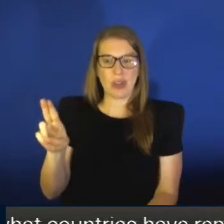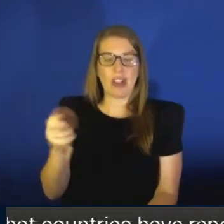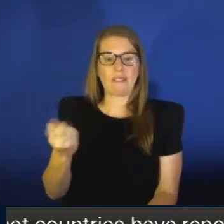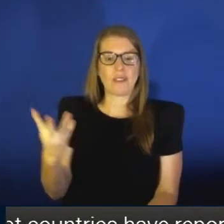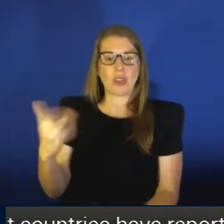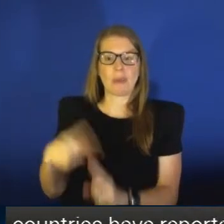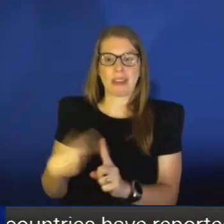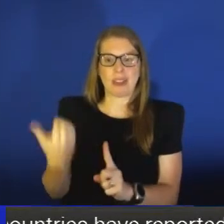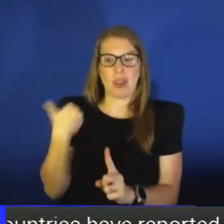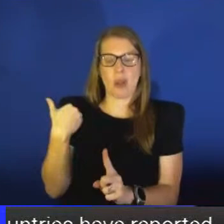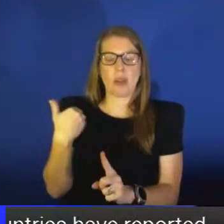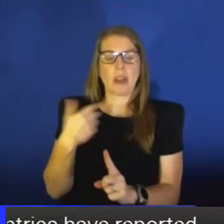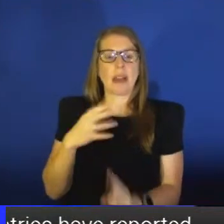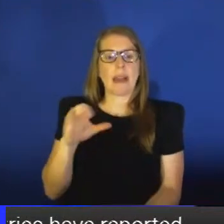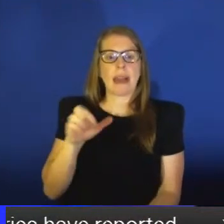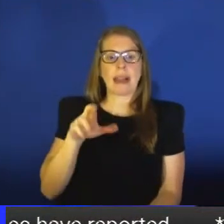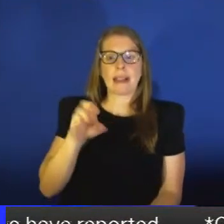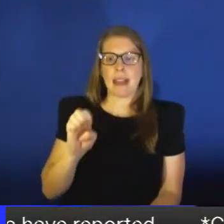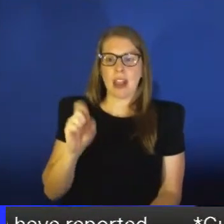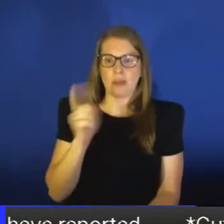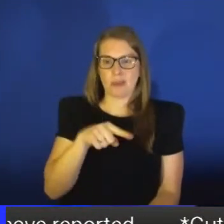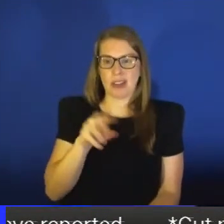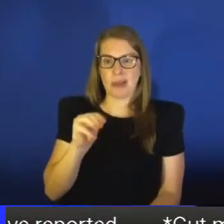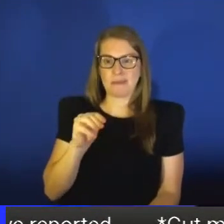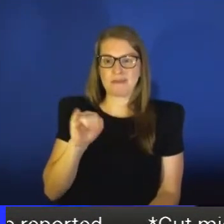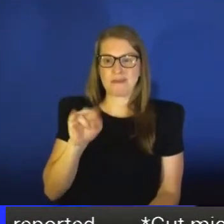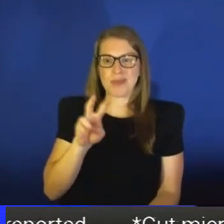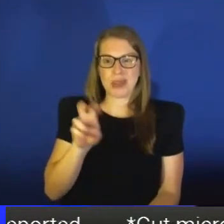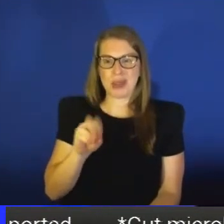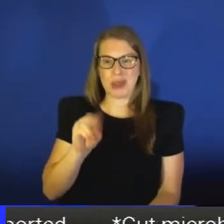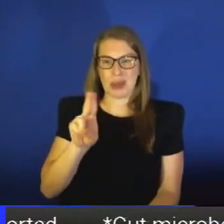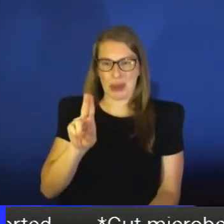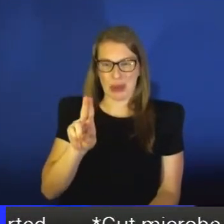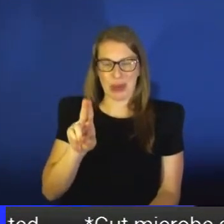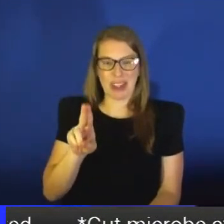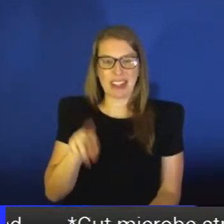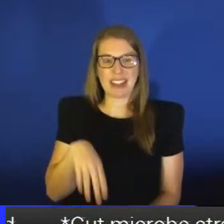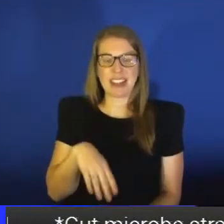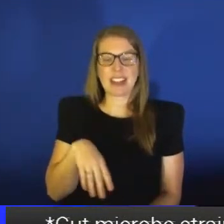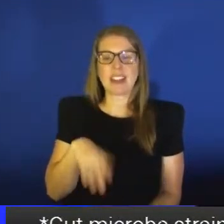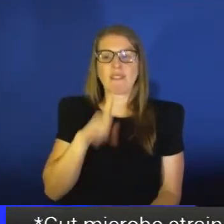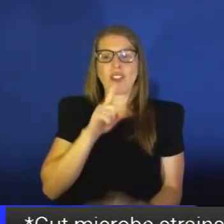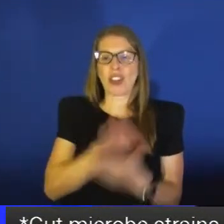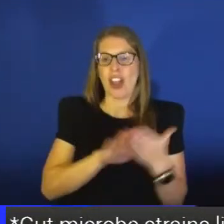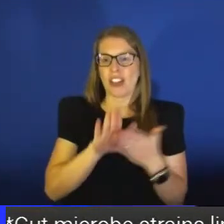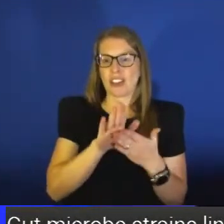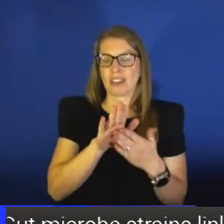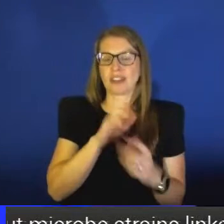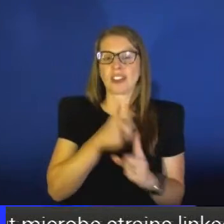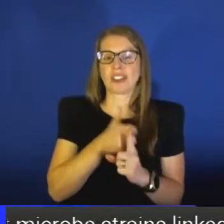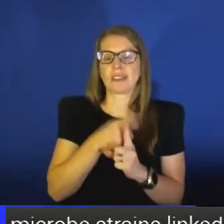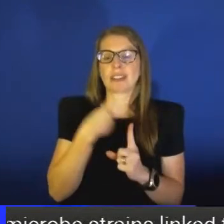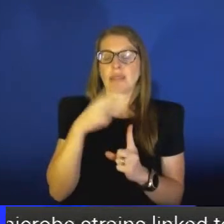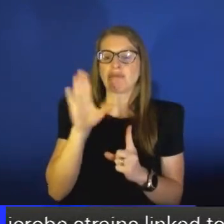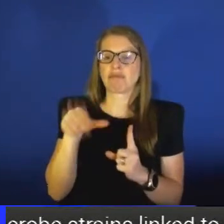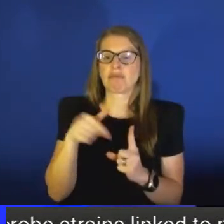to Mizzou, by the way, she did go to Mizzou, and when she went to Mizzou to college, she said, I'm going to be a political science major, I want